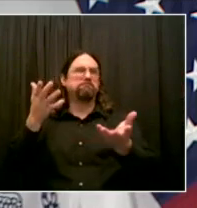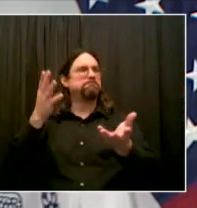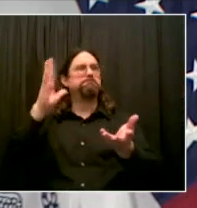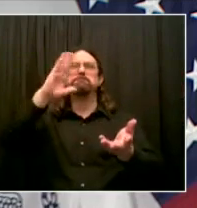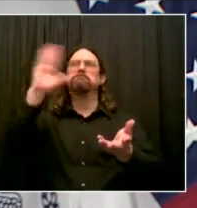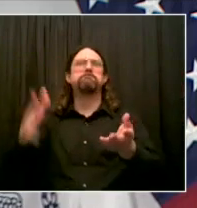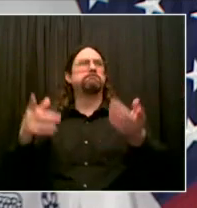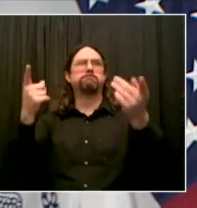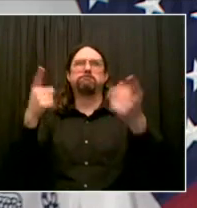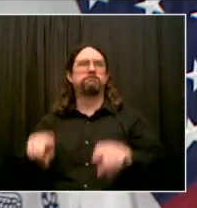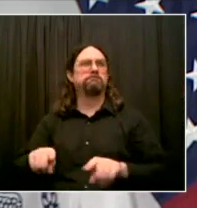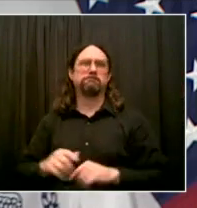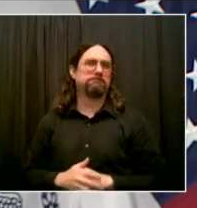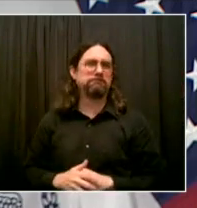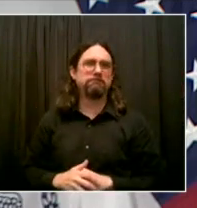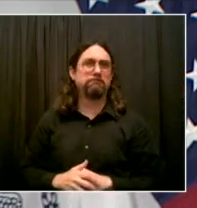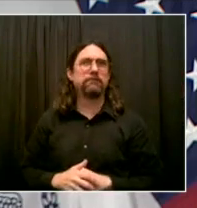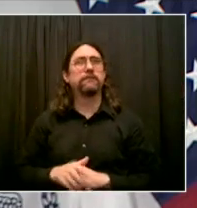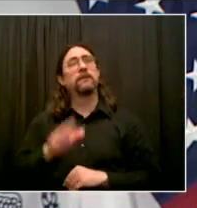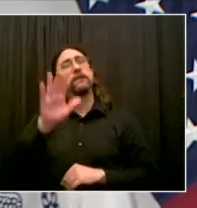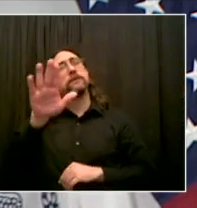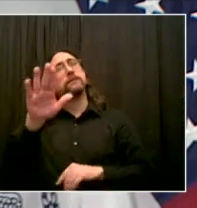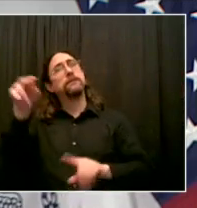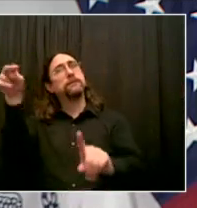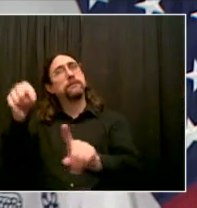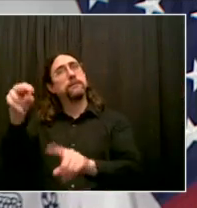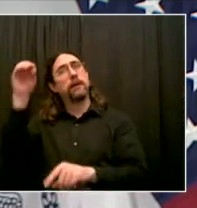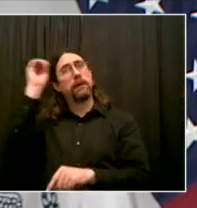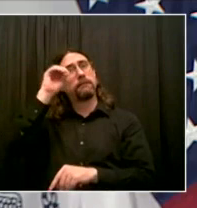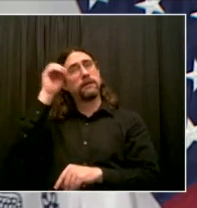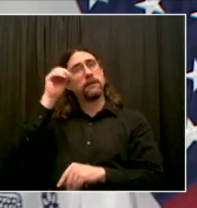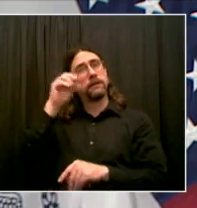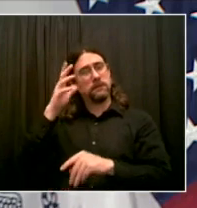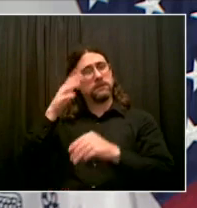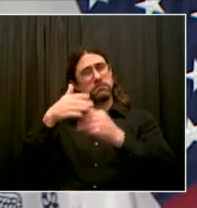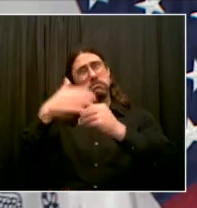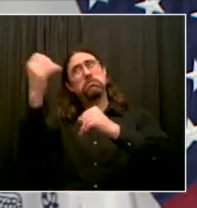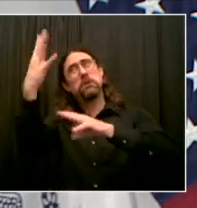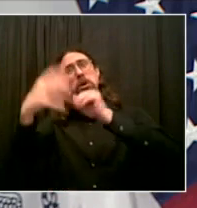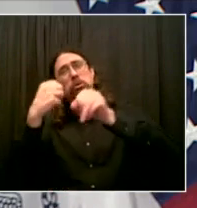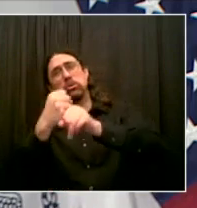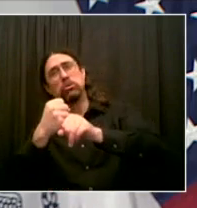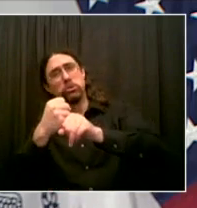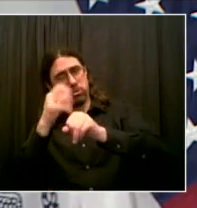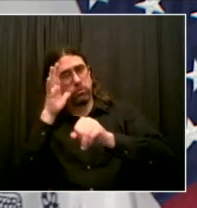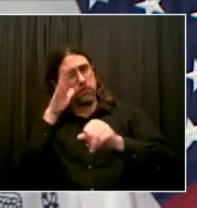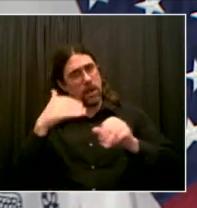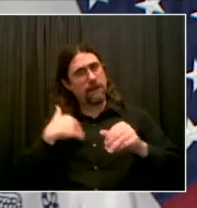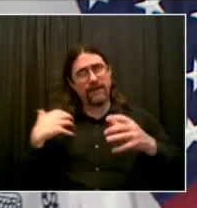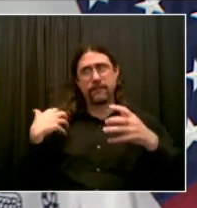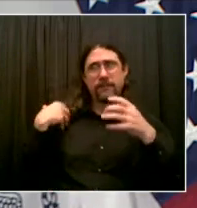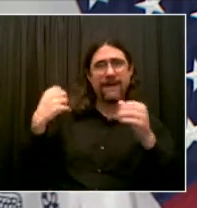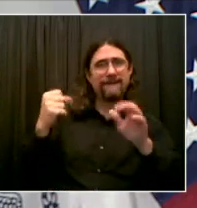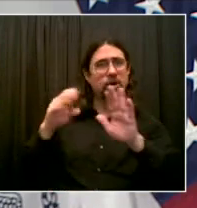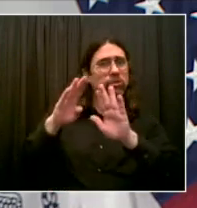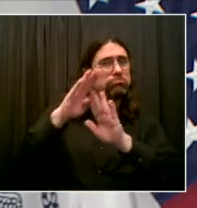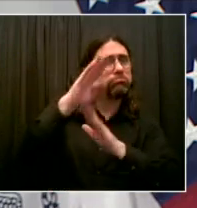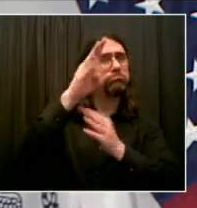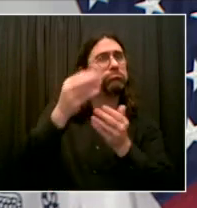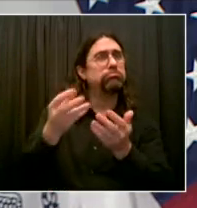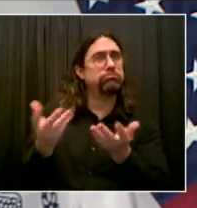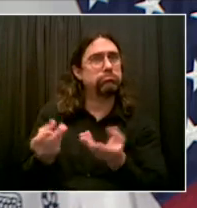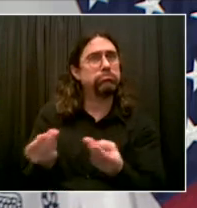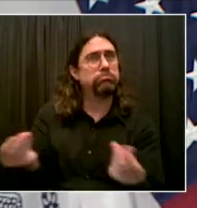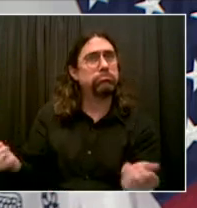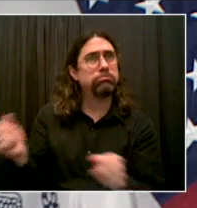long time we've all understood that COVID will become, if all continues at this pace, will become like the